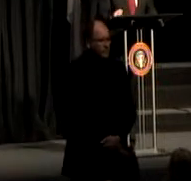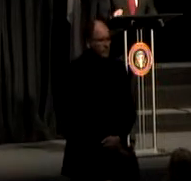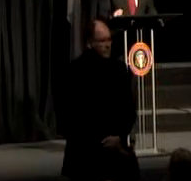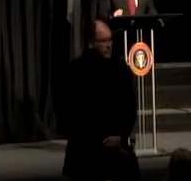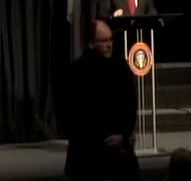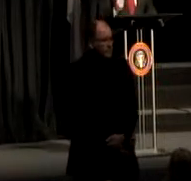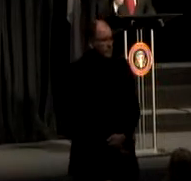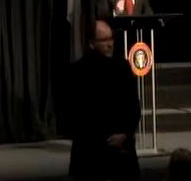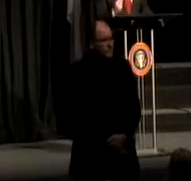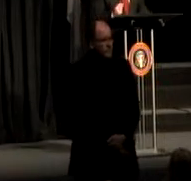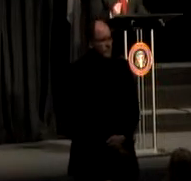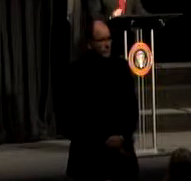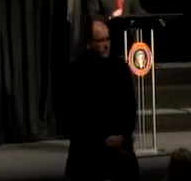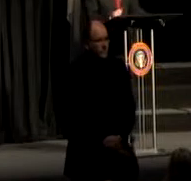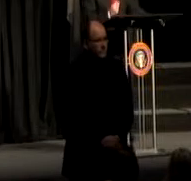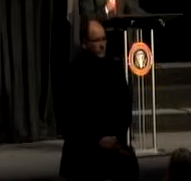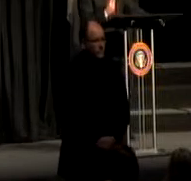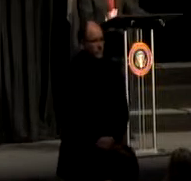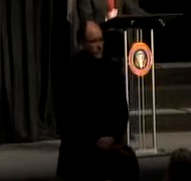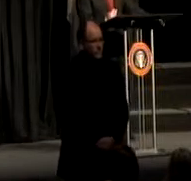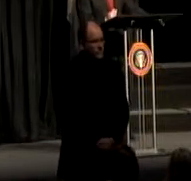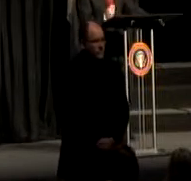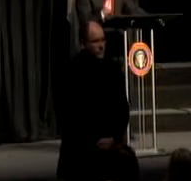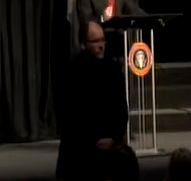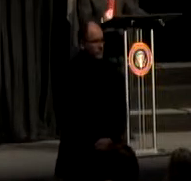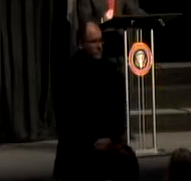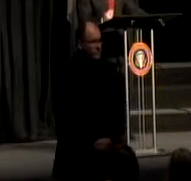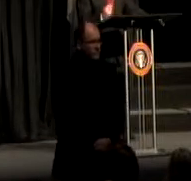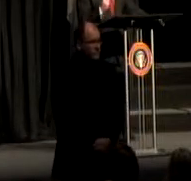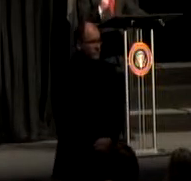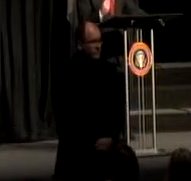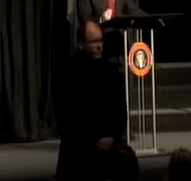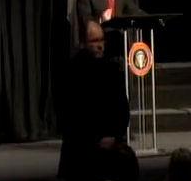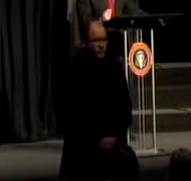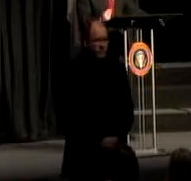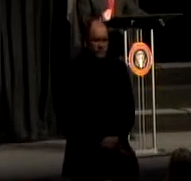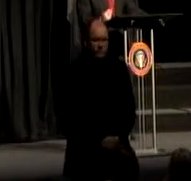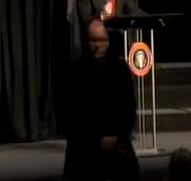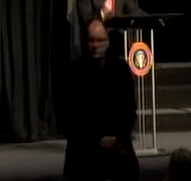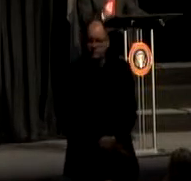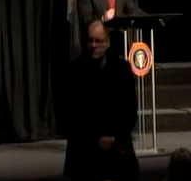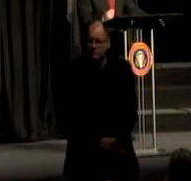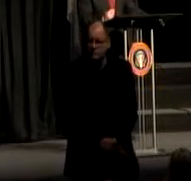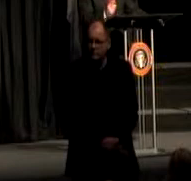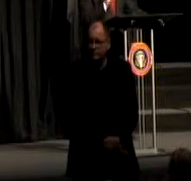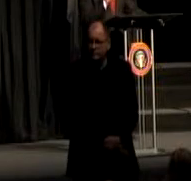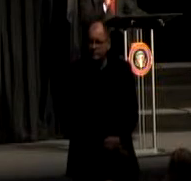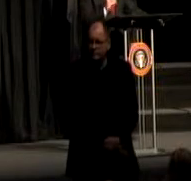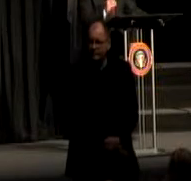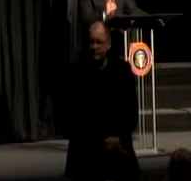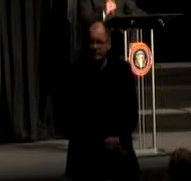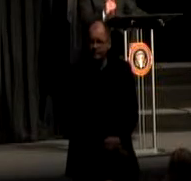focus. And that singular focus is to the body of Christ be growing and strong, being focused